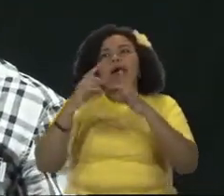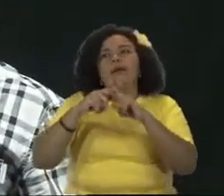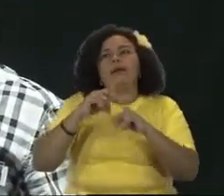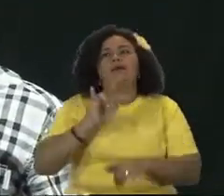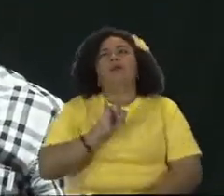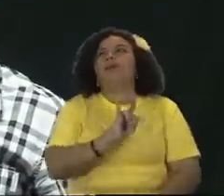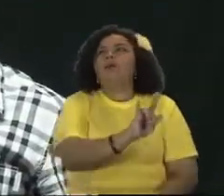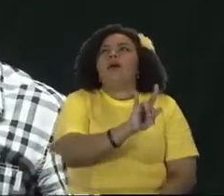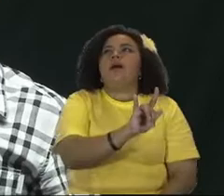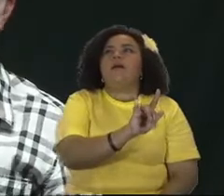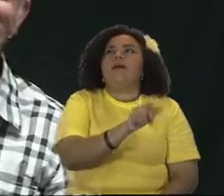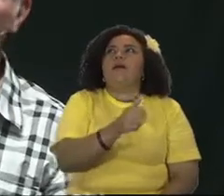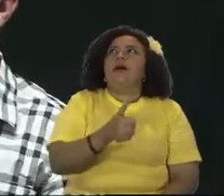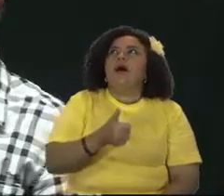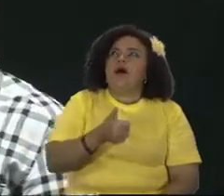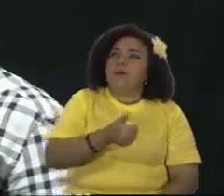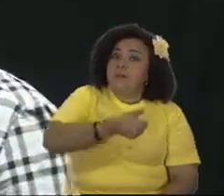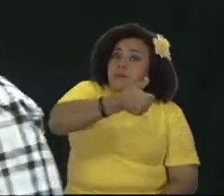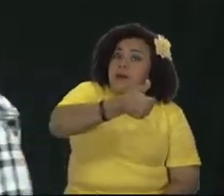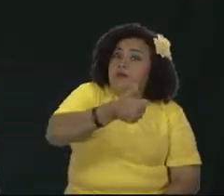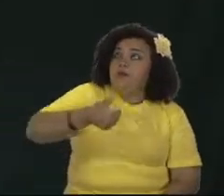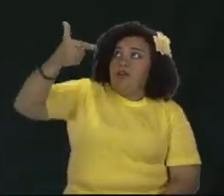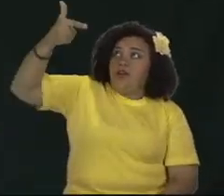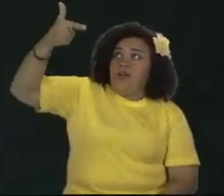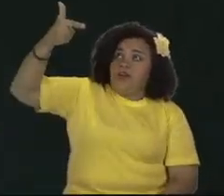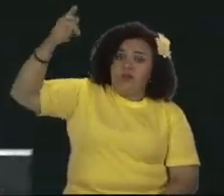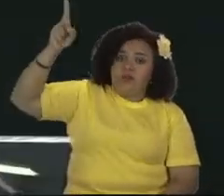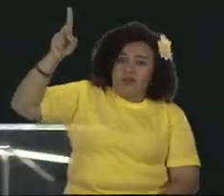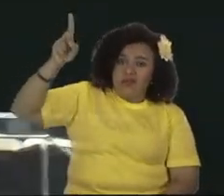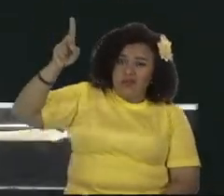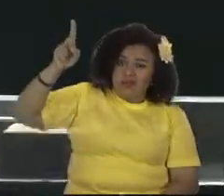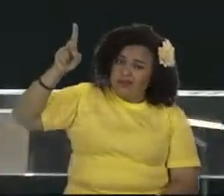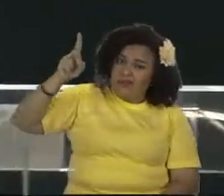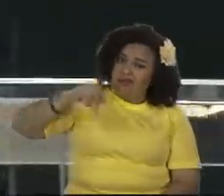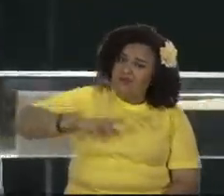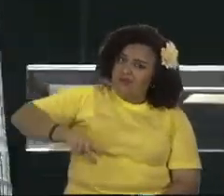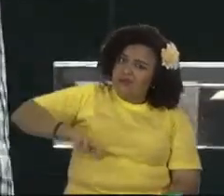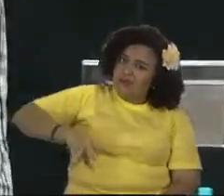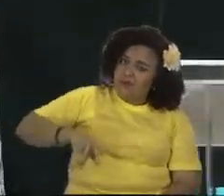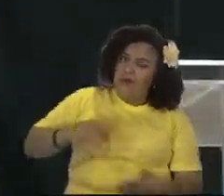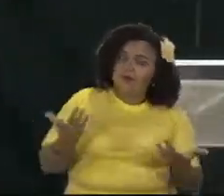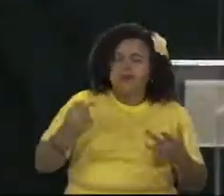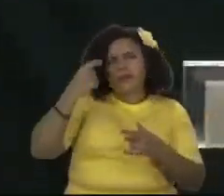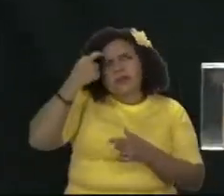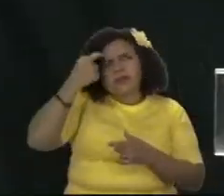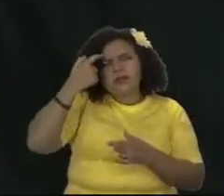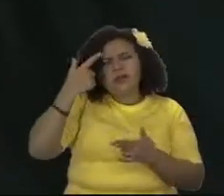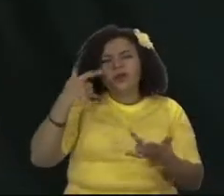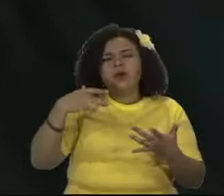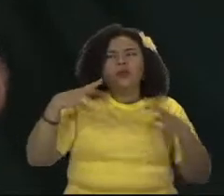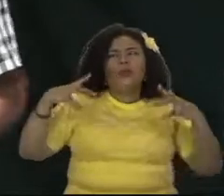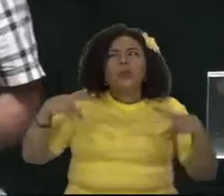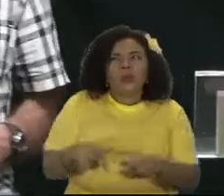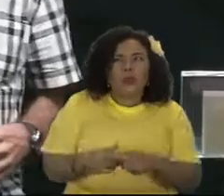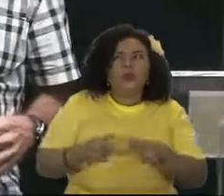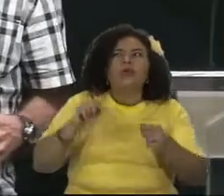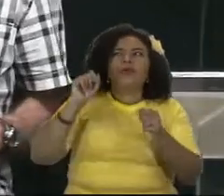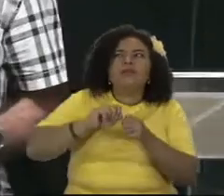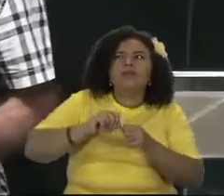is love God above all things. With all your soul, which means